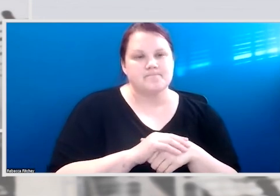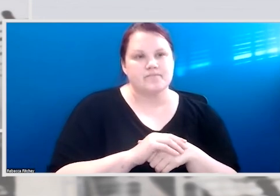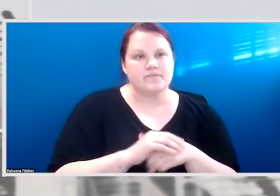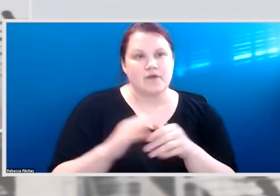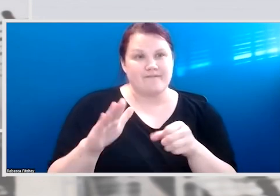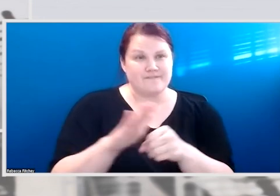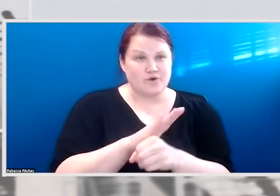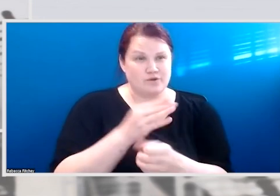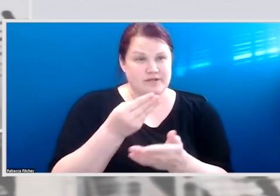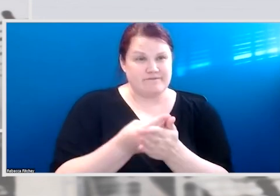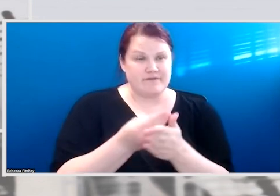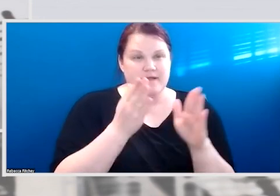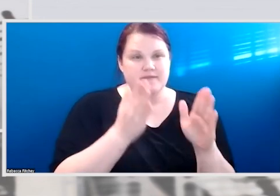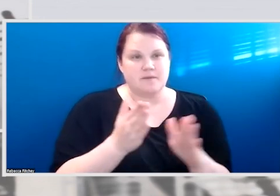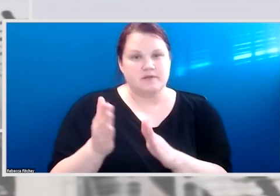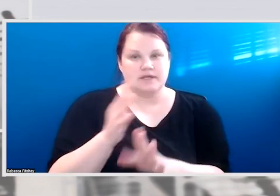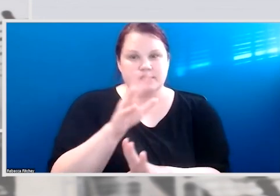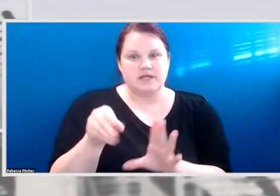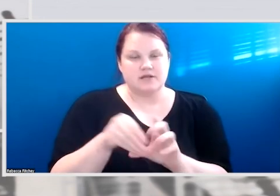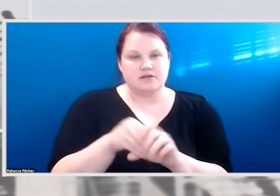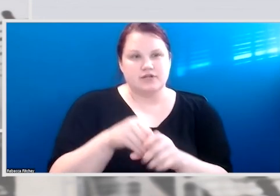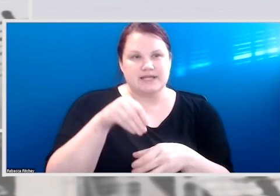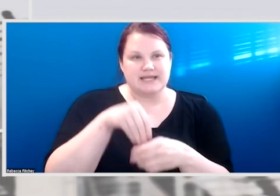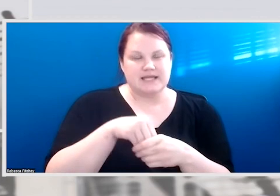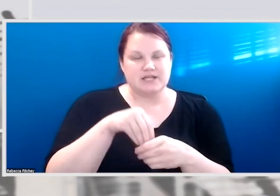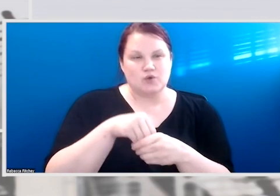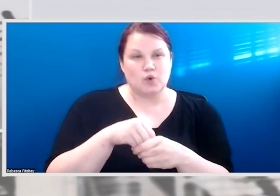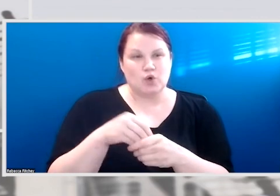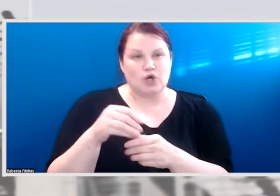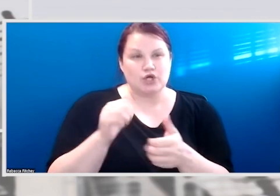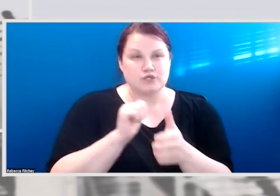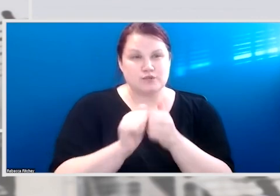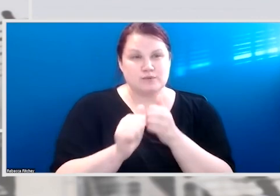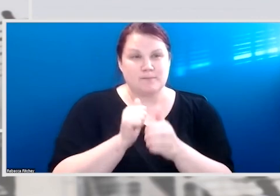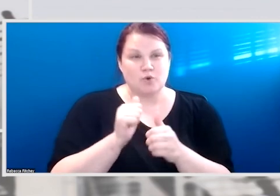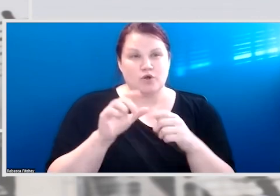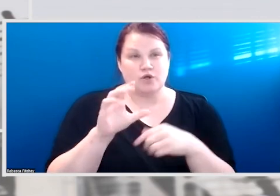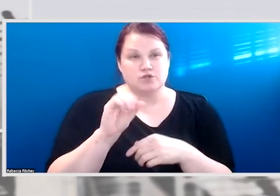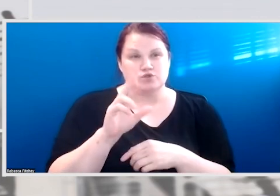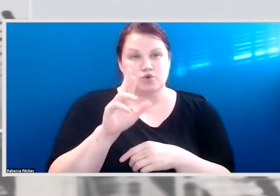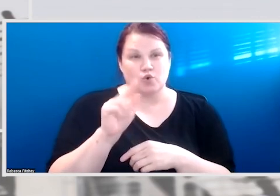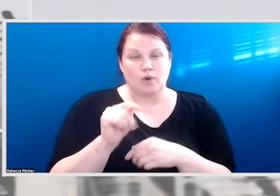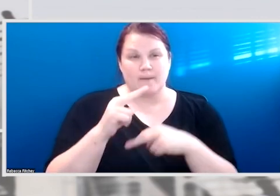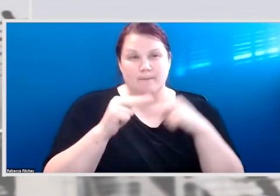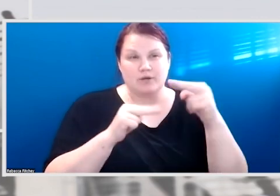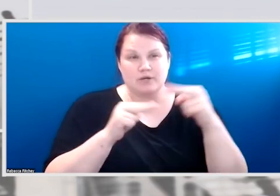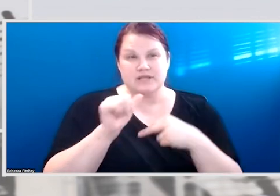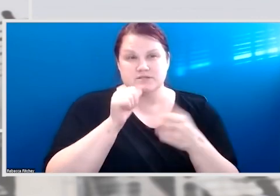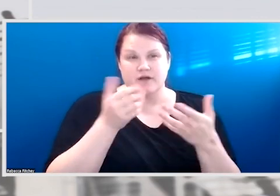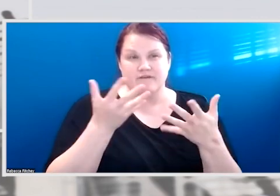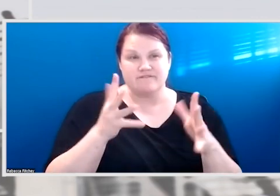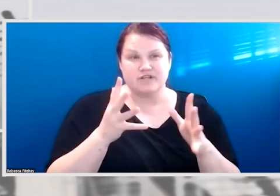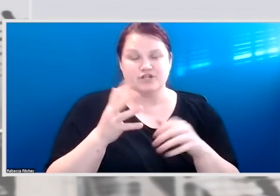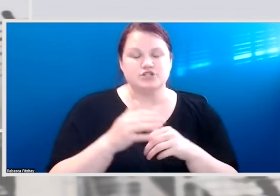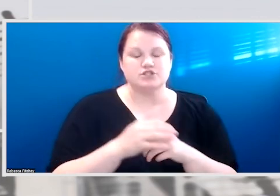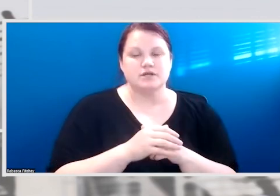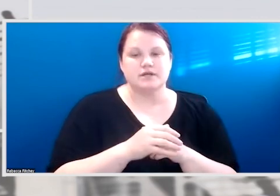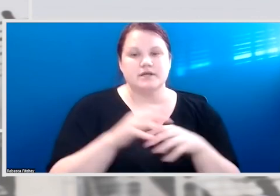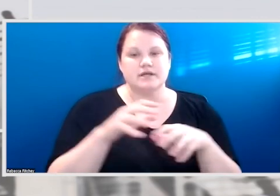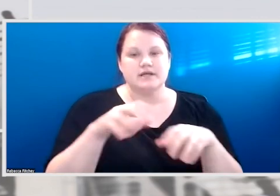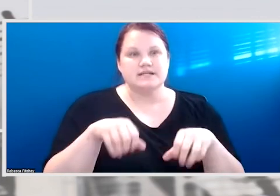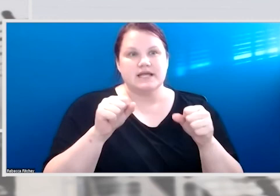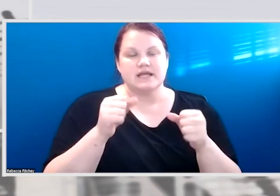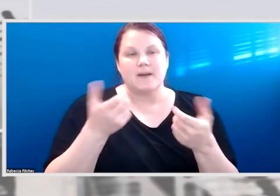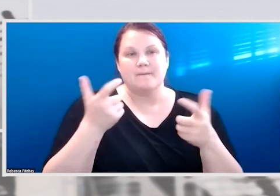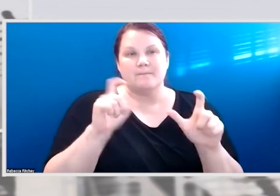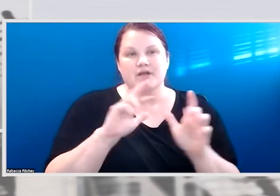fully fund the plan, including the indoor sports court building that's incomplete, and take a greater role